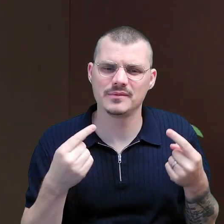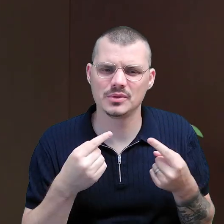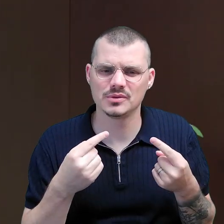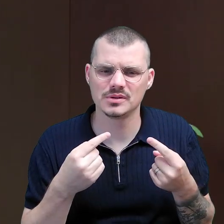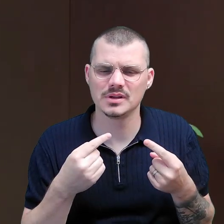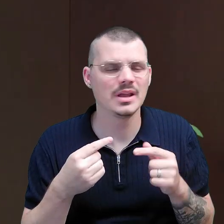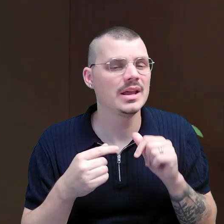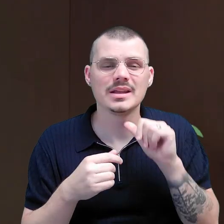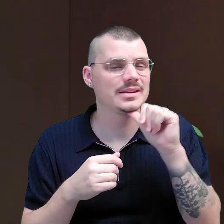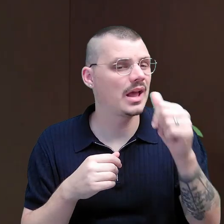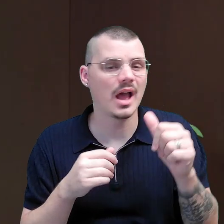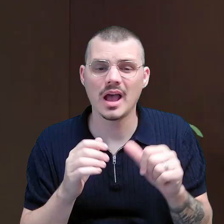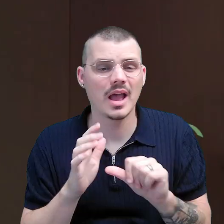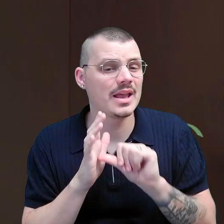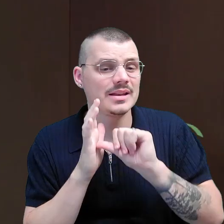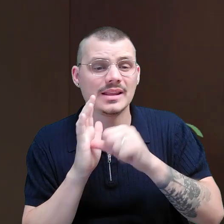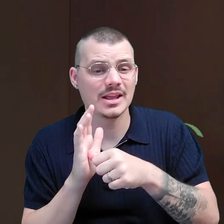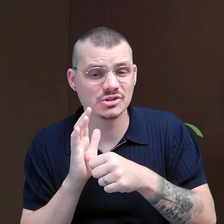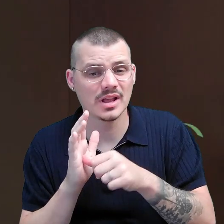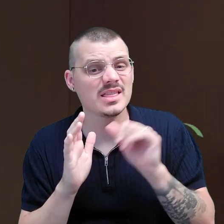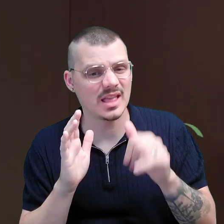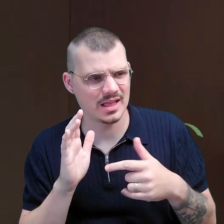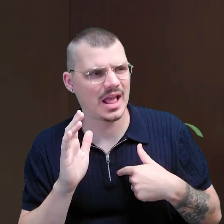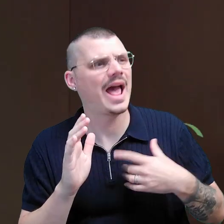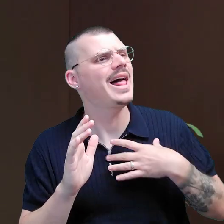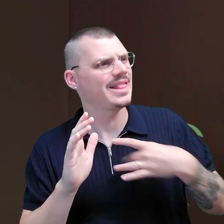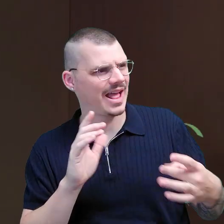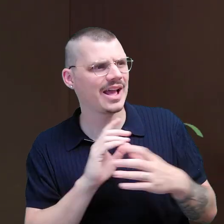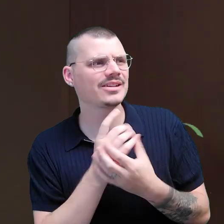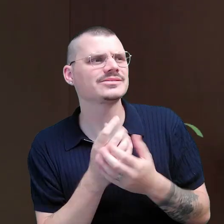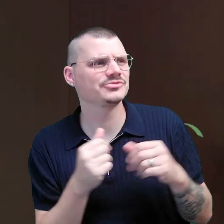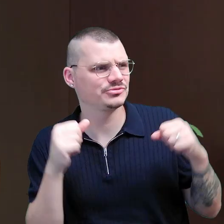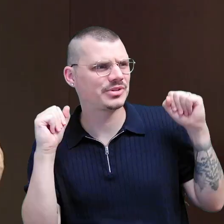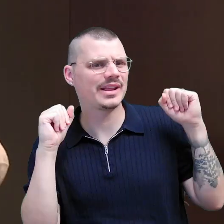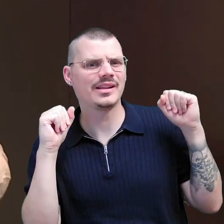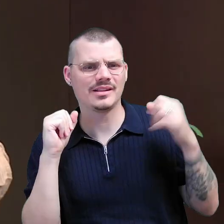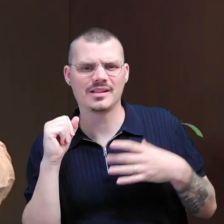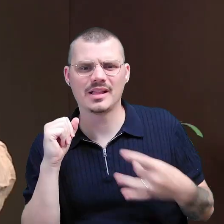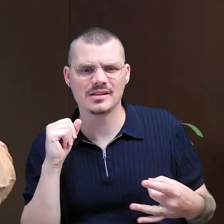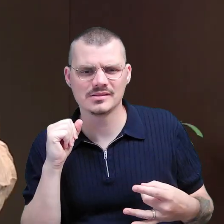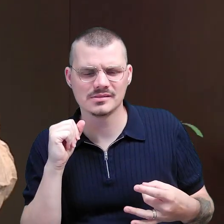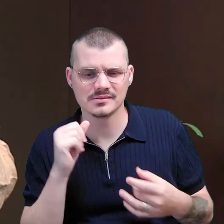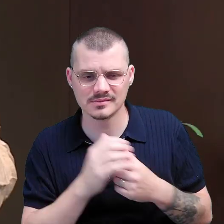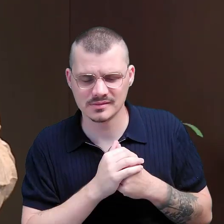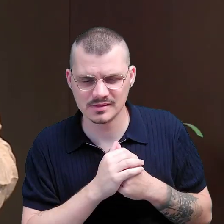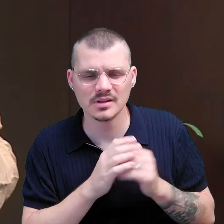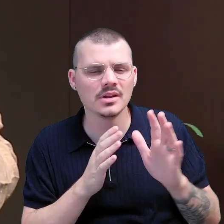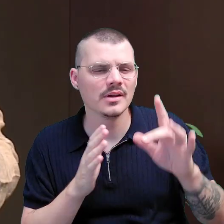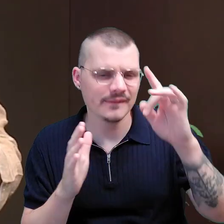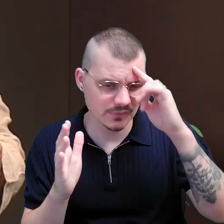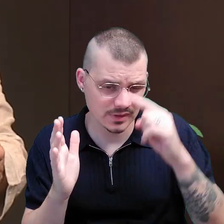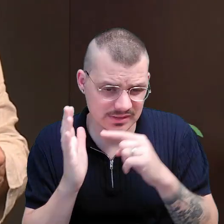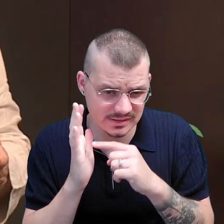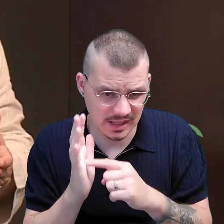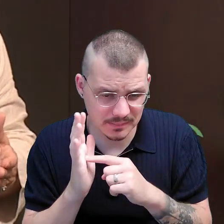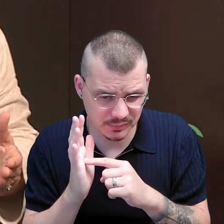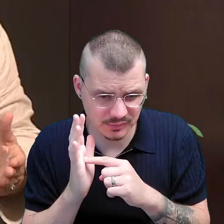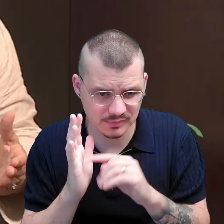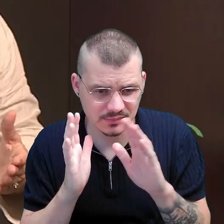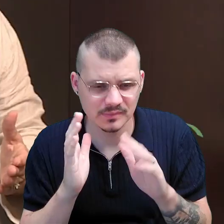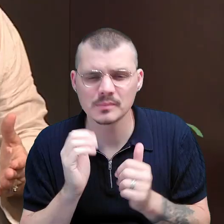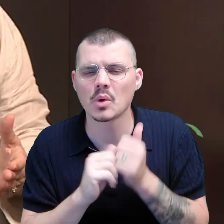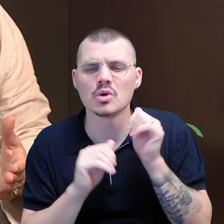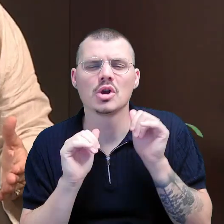painful. It's not an indication that they like being put in restraints. For